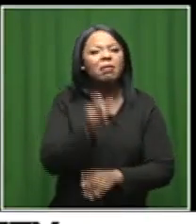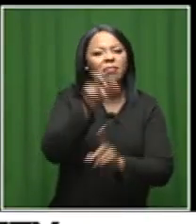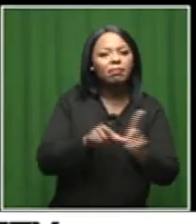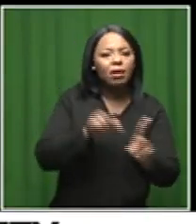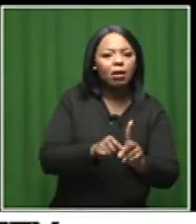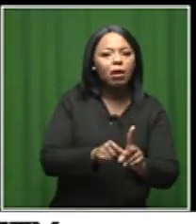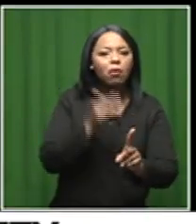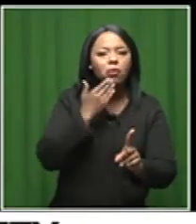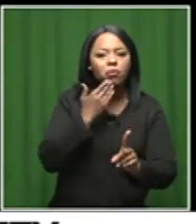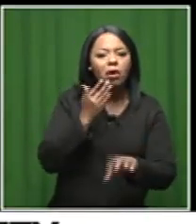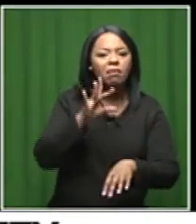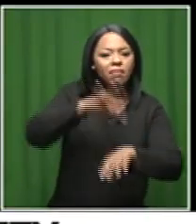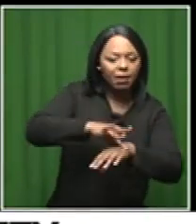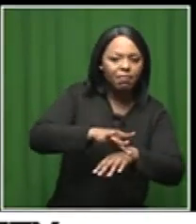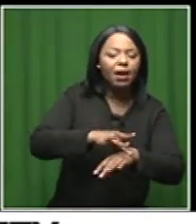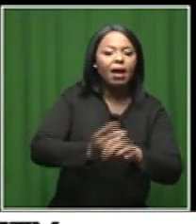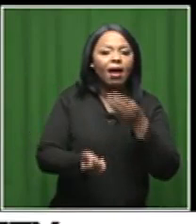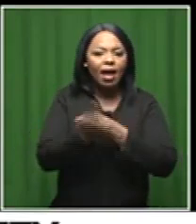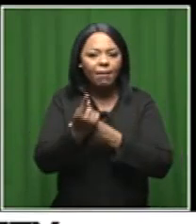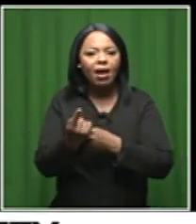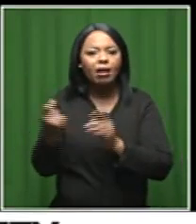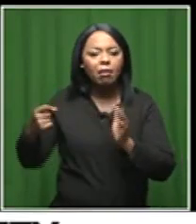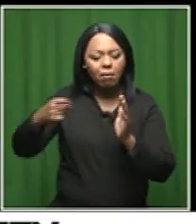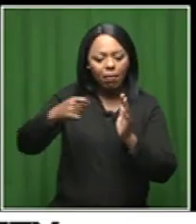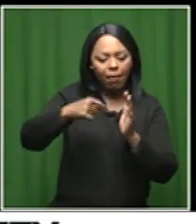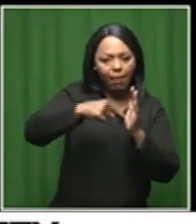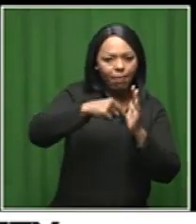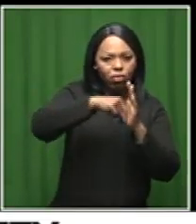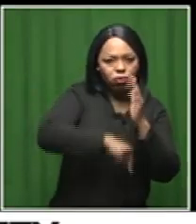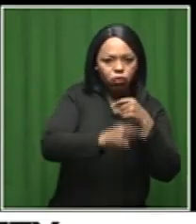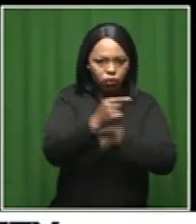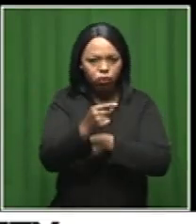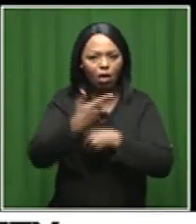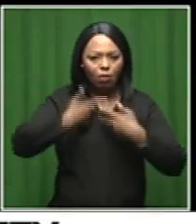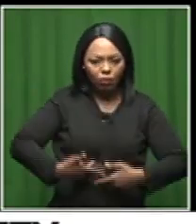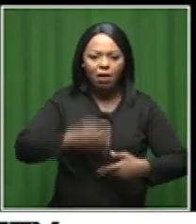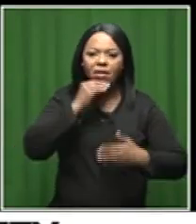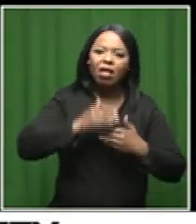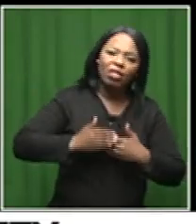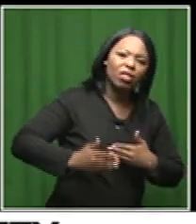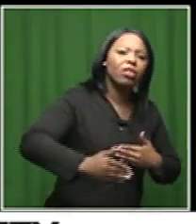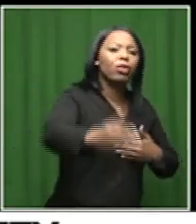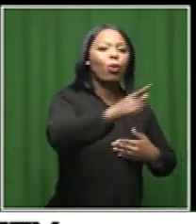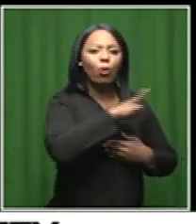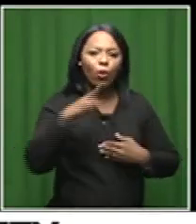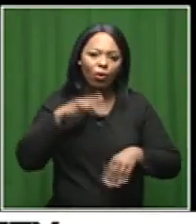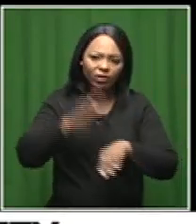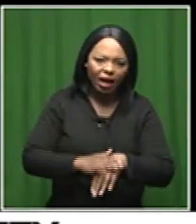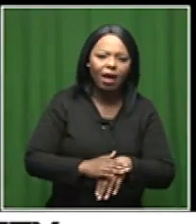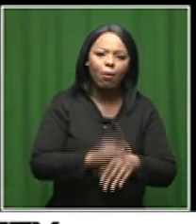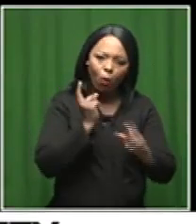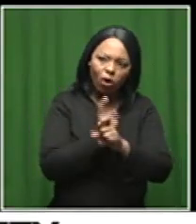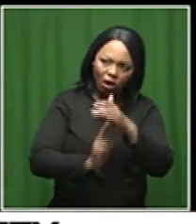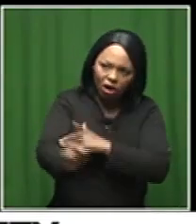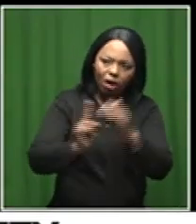the transplantation becomes a long-term option. So some of the other leukemias, like a